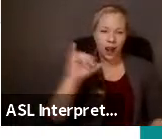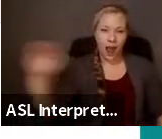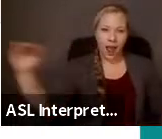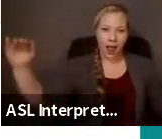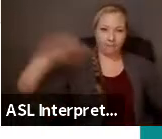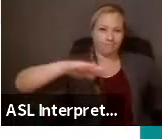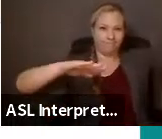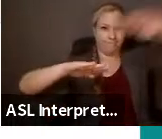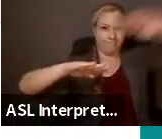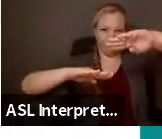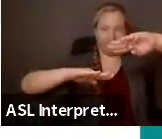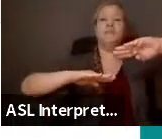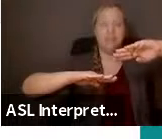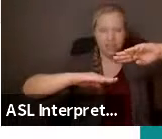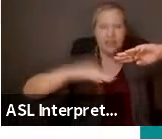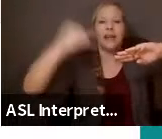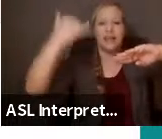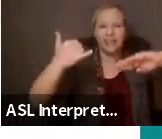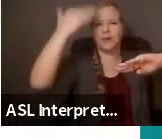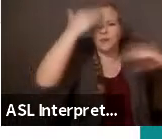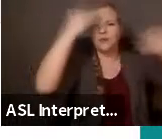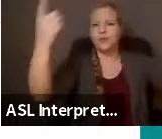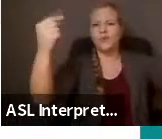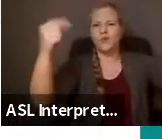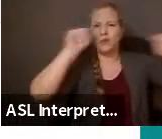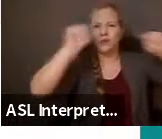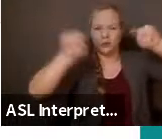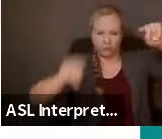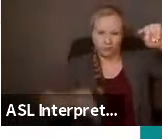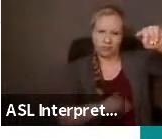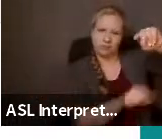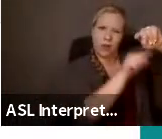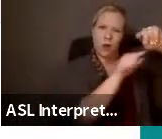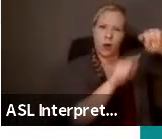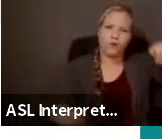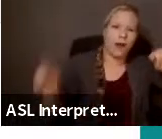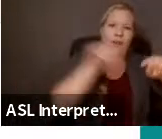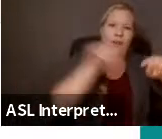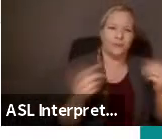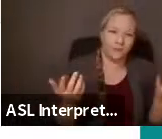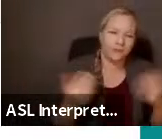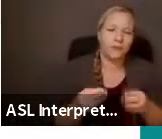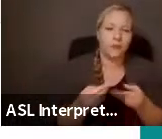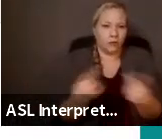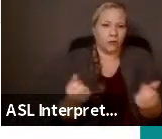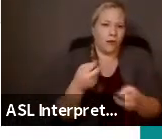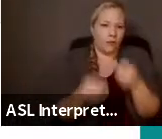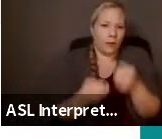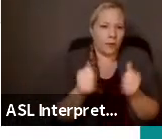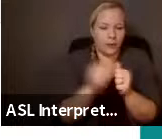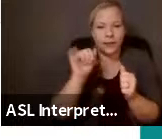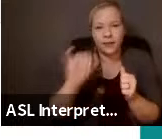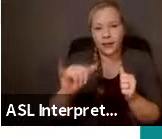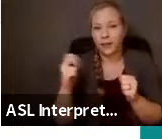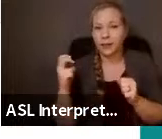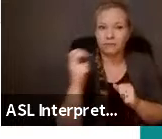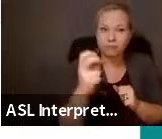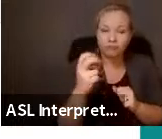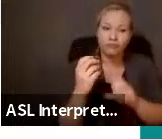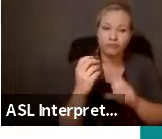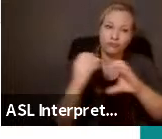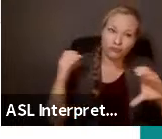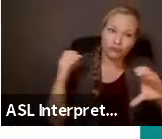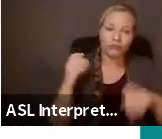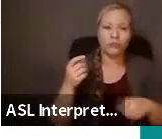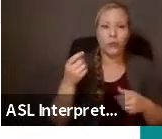can continue to do a lot of problem solving around transit and the shared use path and all of the human